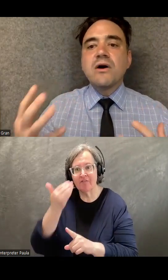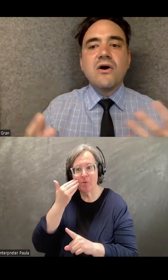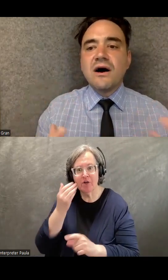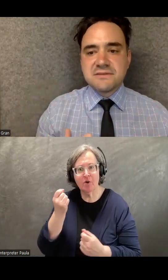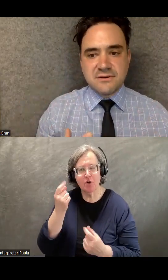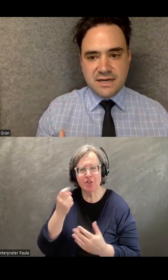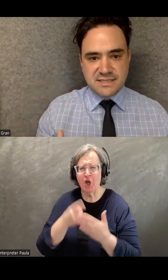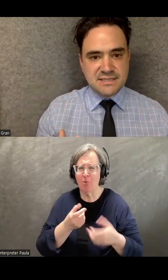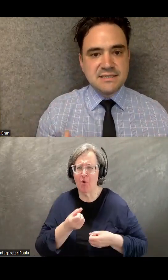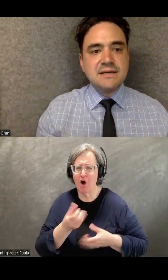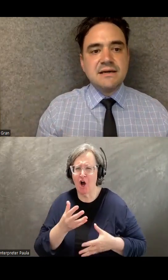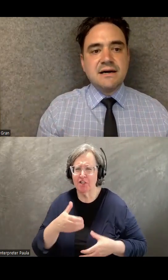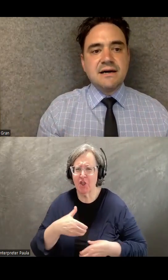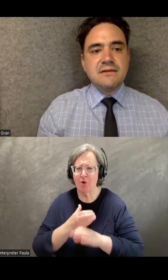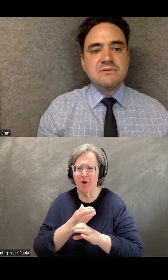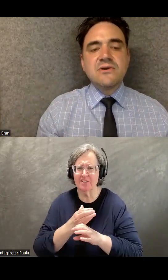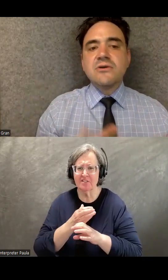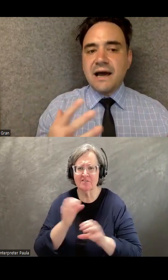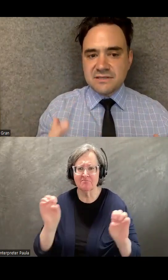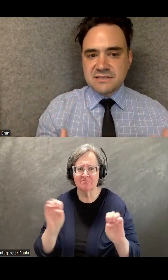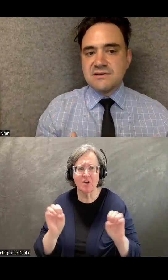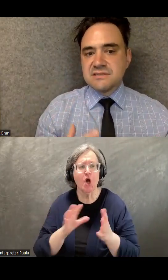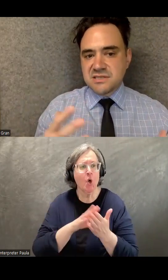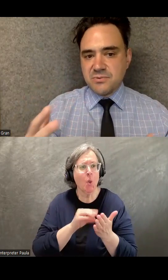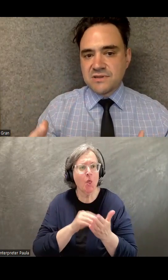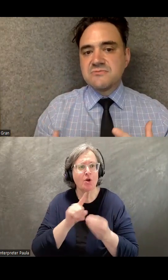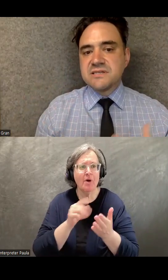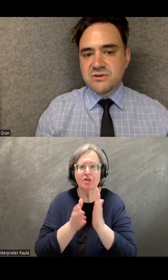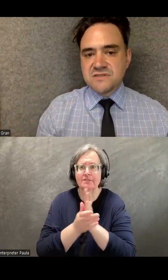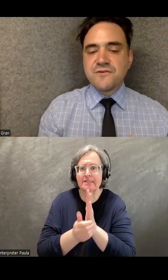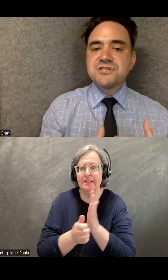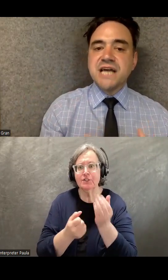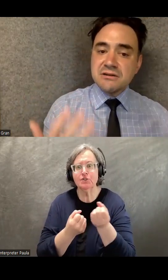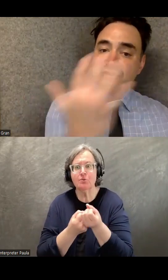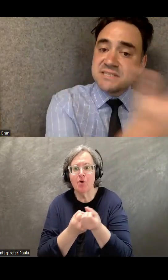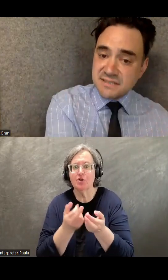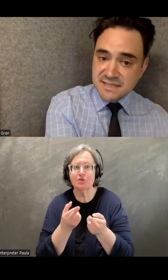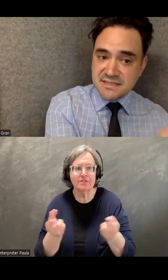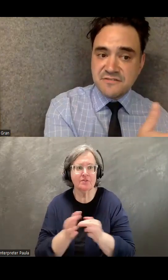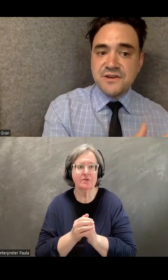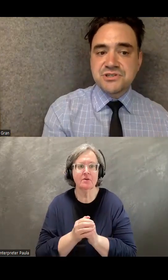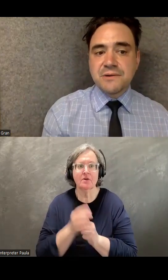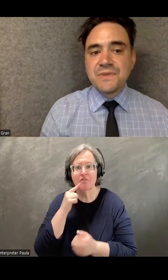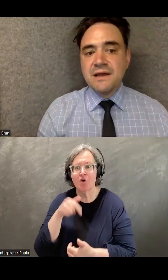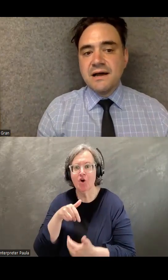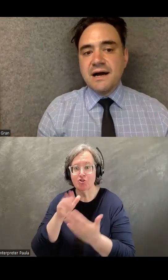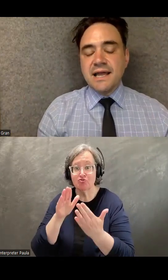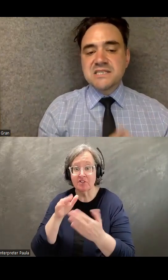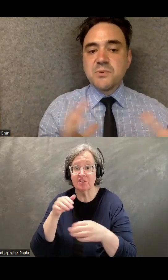of what caused the crisis. Learn about skills and supports and resources for addressing these in the